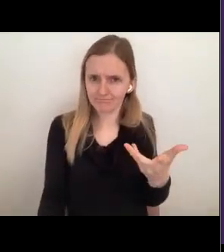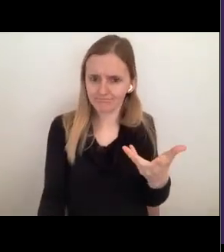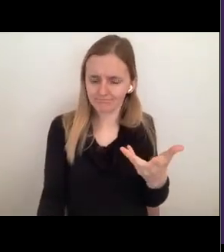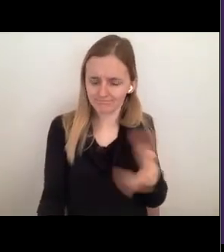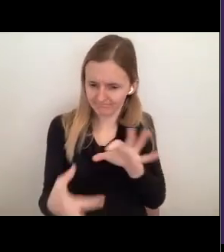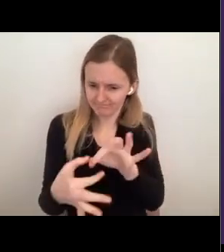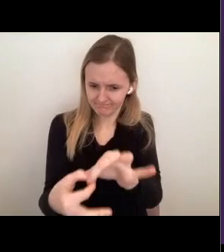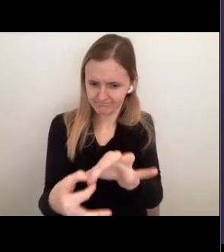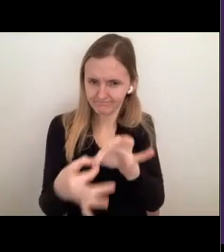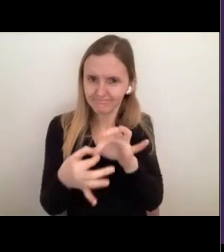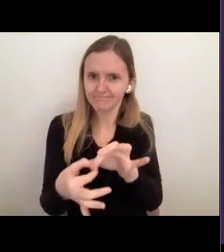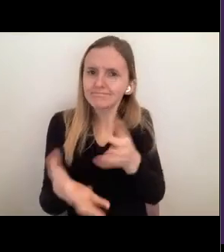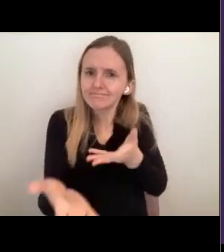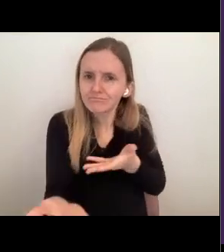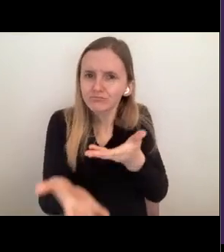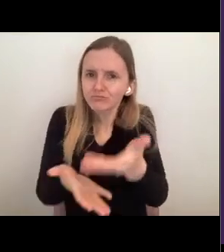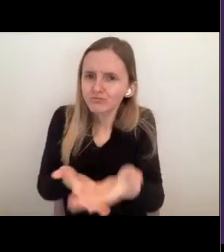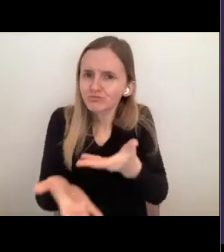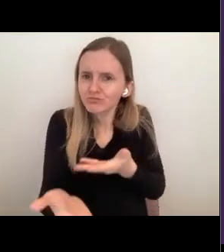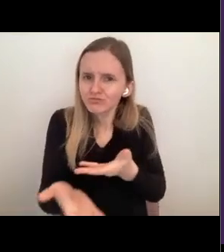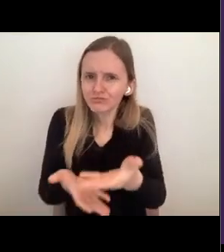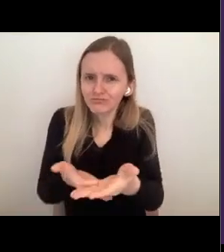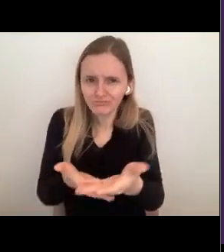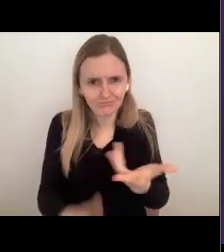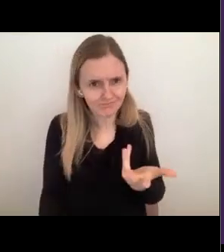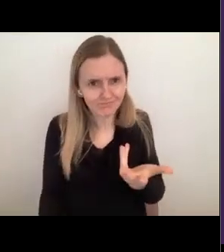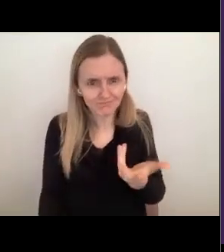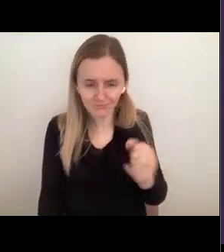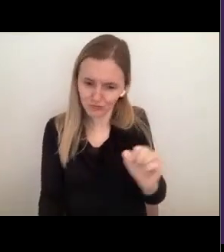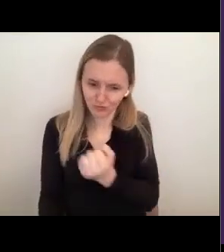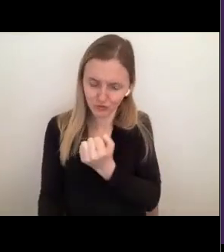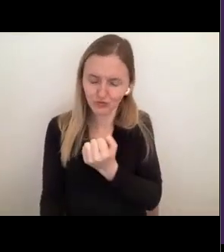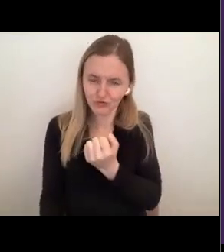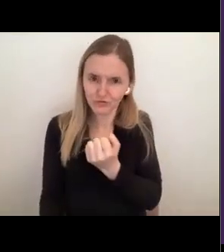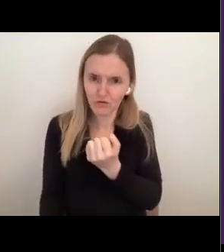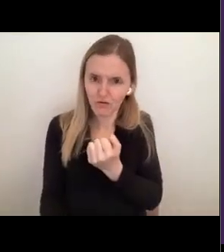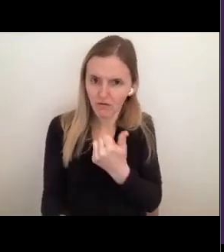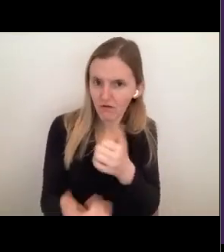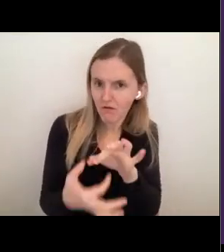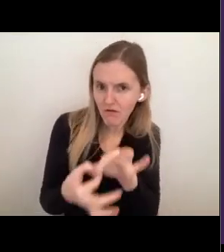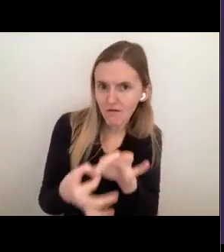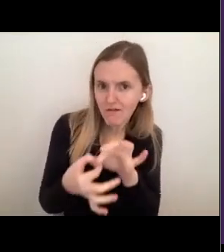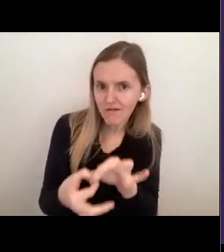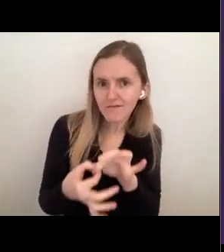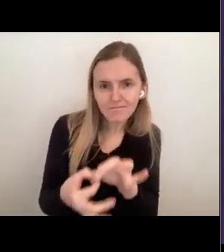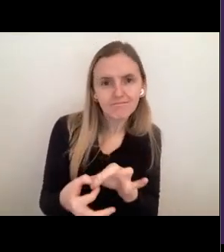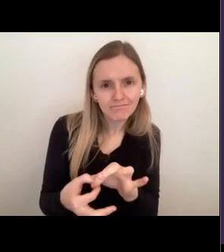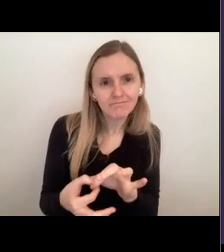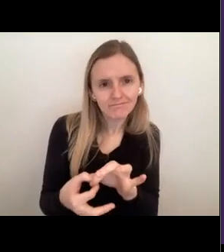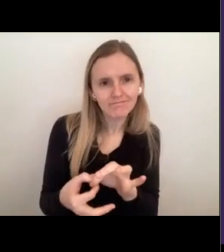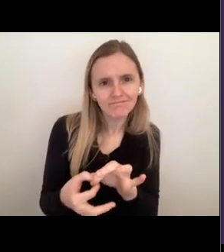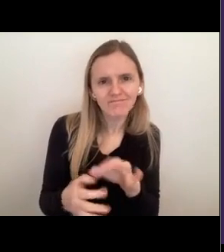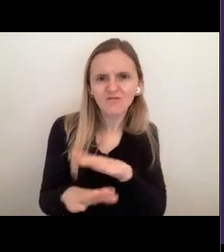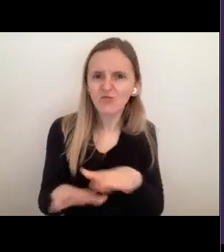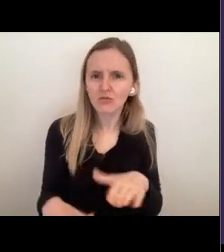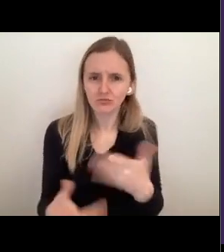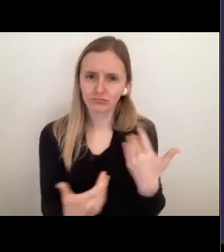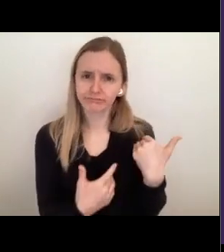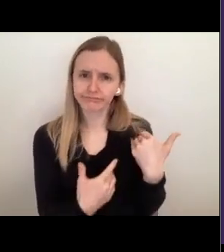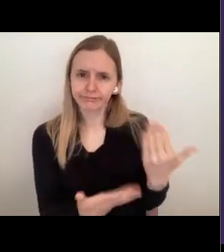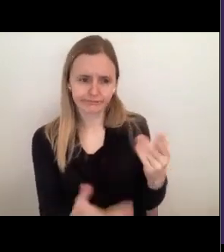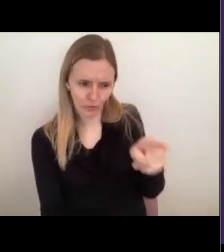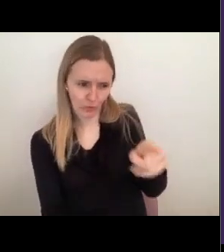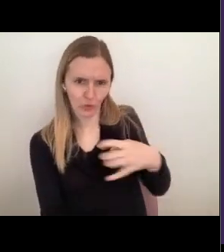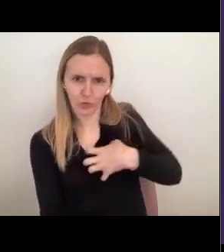mutual understanding. There should be this is a mutual problem for us to fix together, to come together to